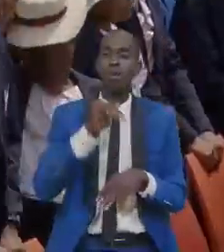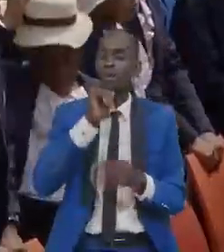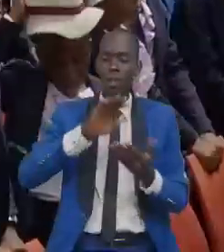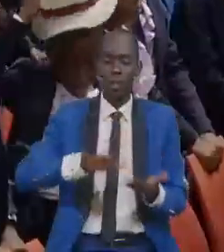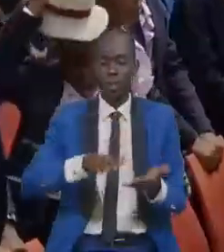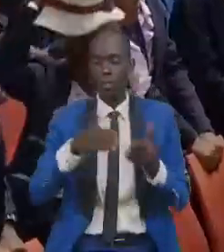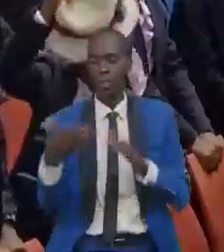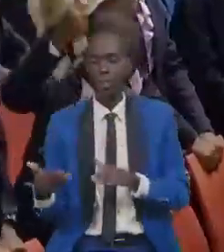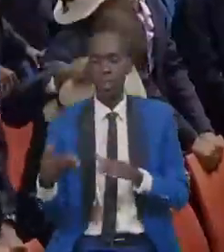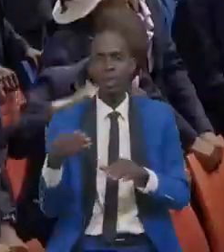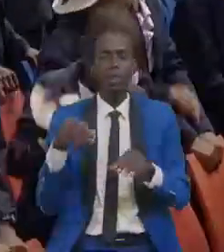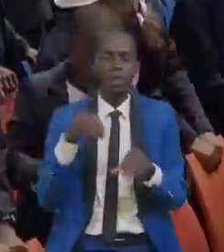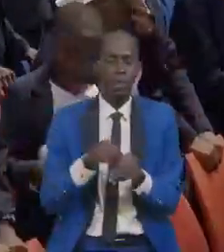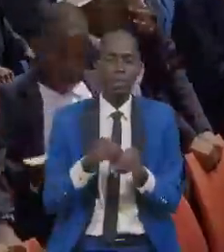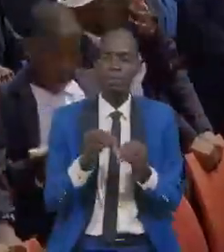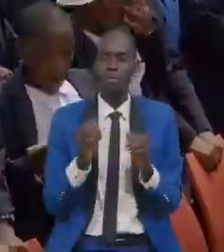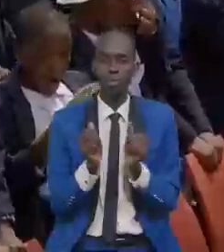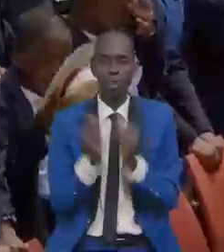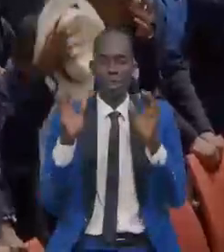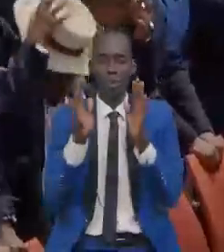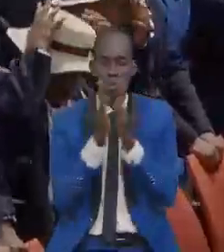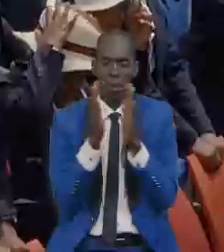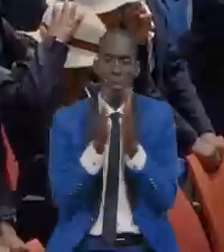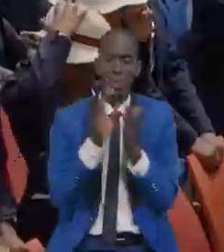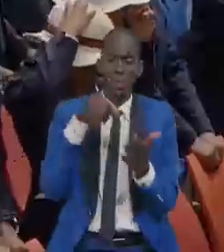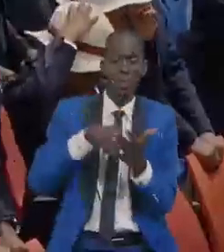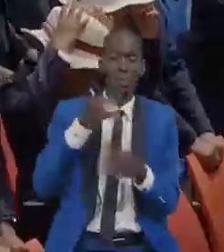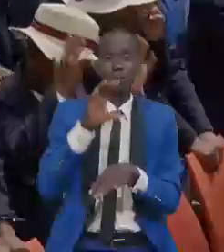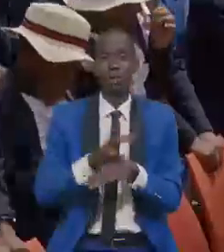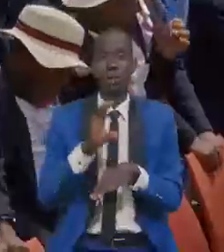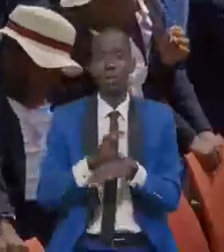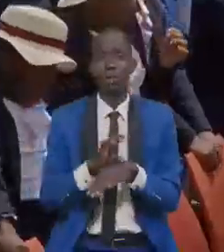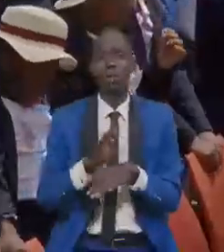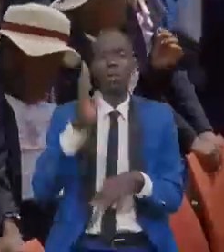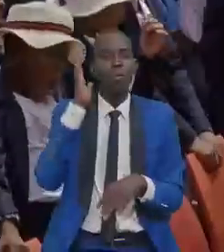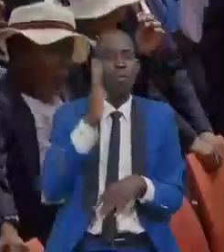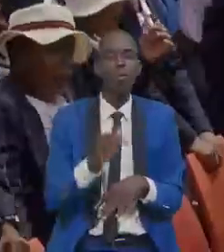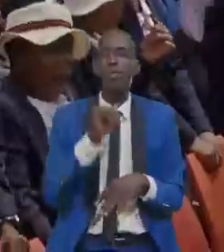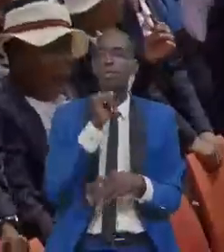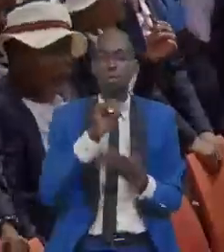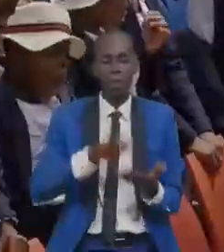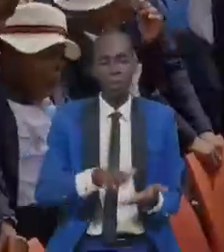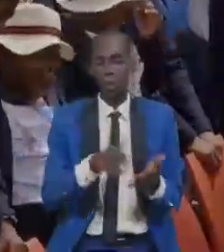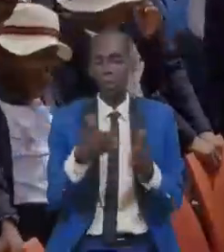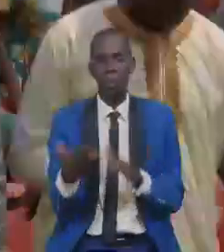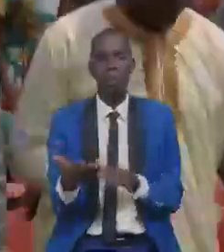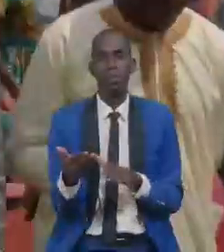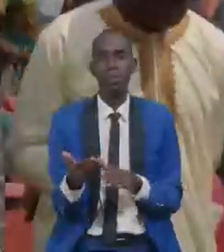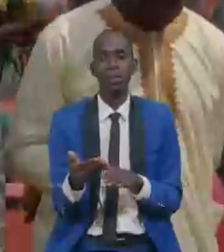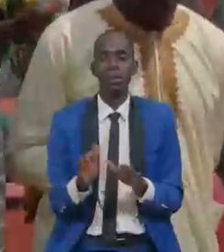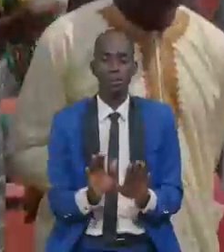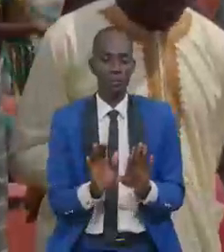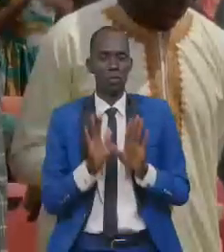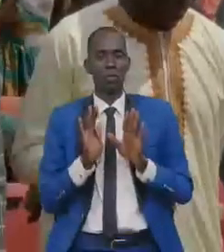in prayerlessness. This church will not die fearing